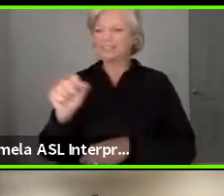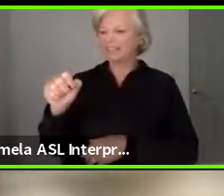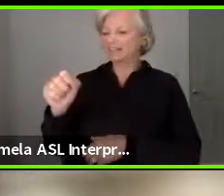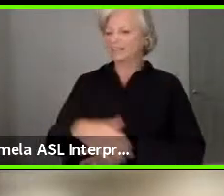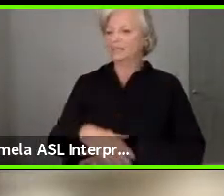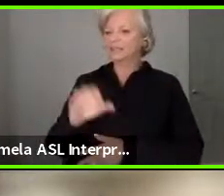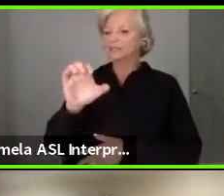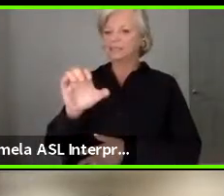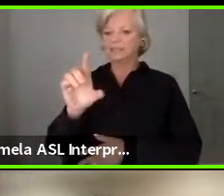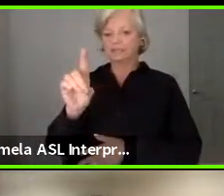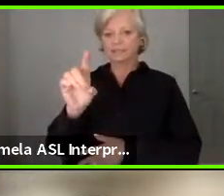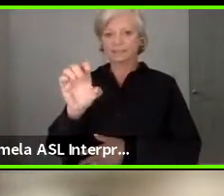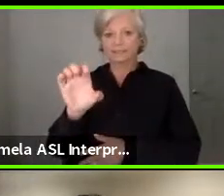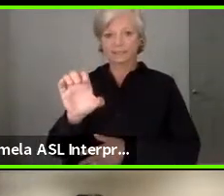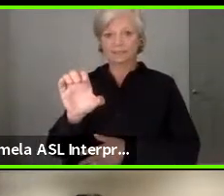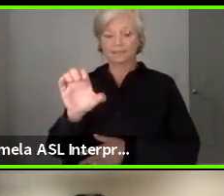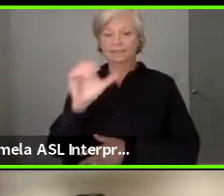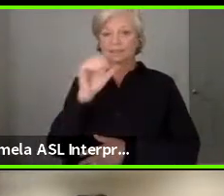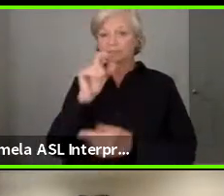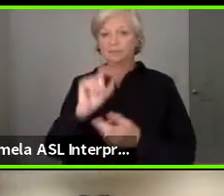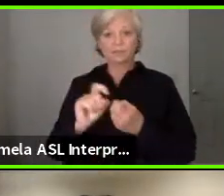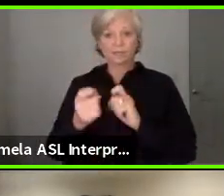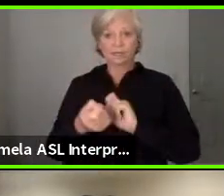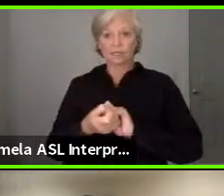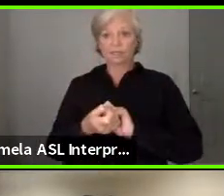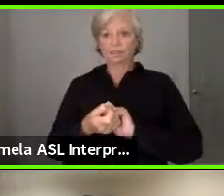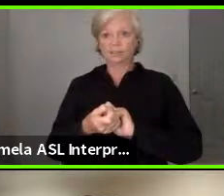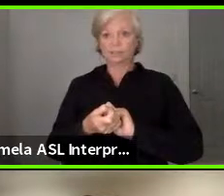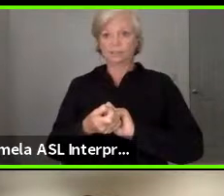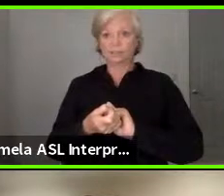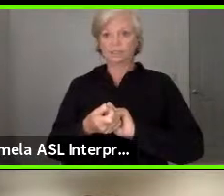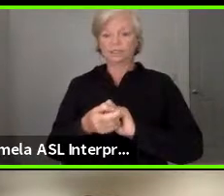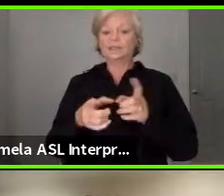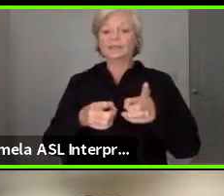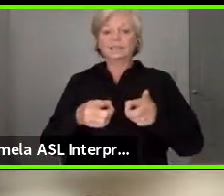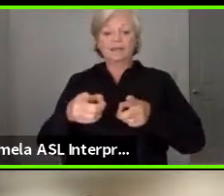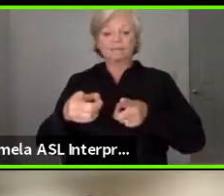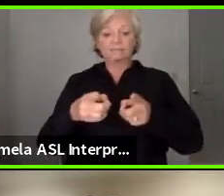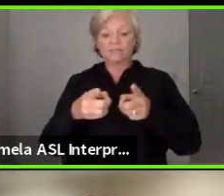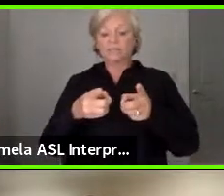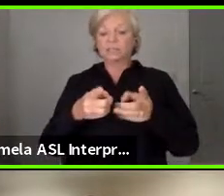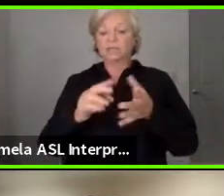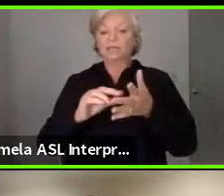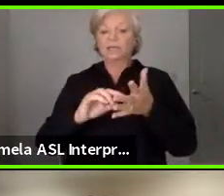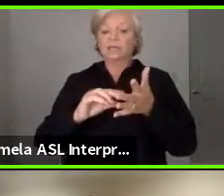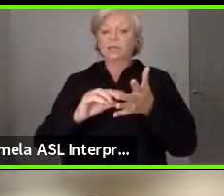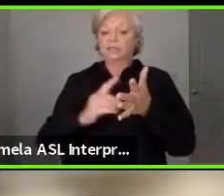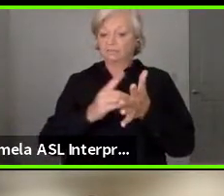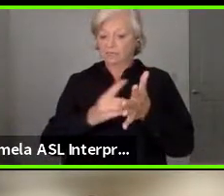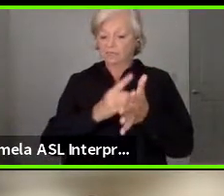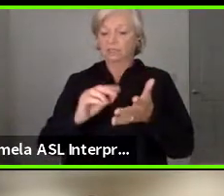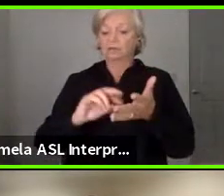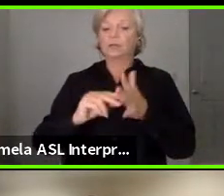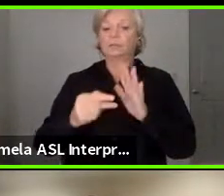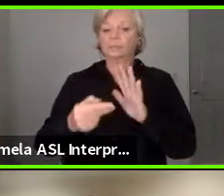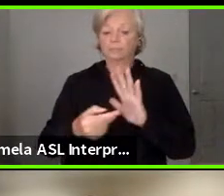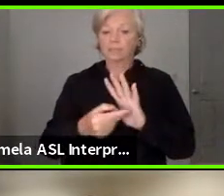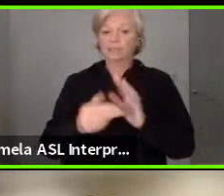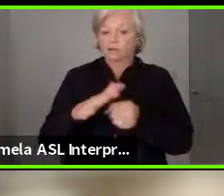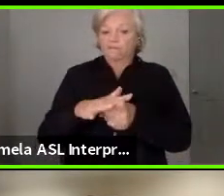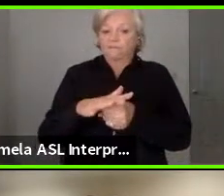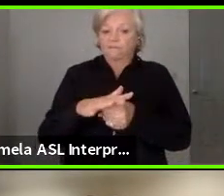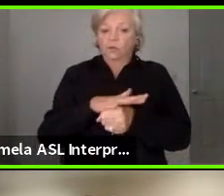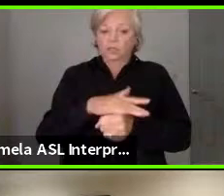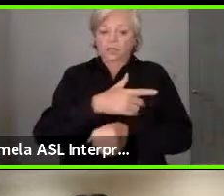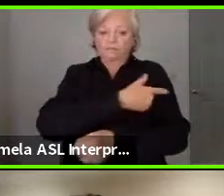CDC currently has not changed the definition of what it means to be fully vaccinated. And they have not